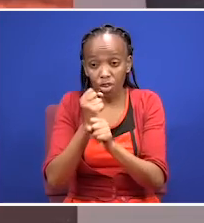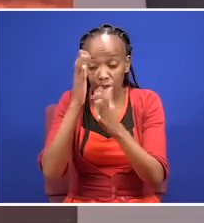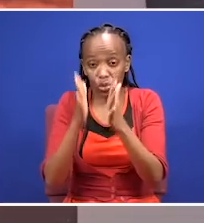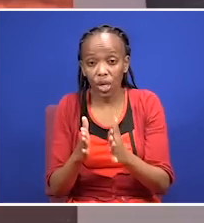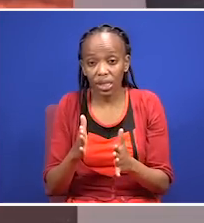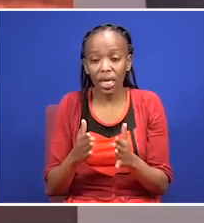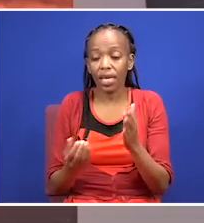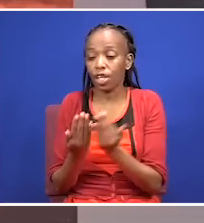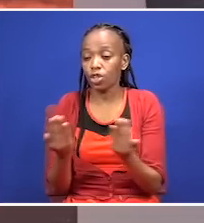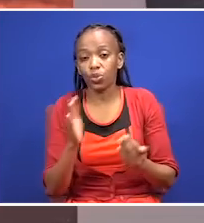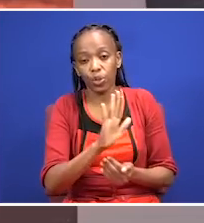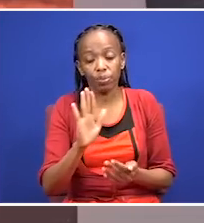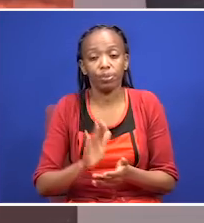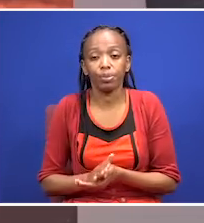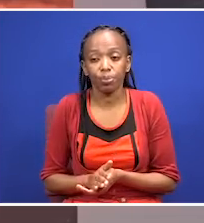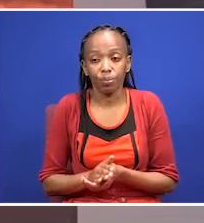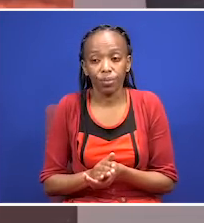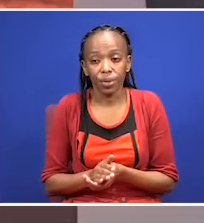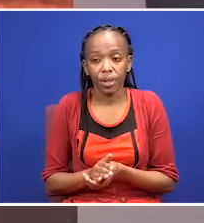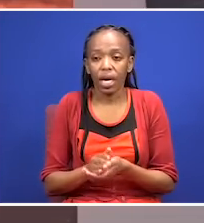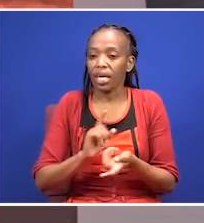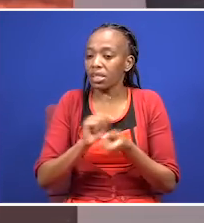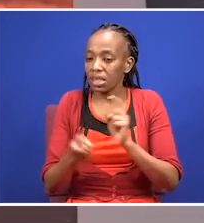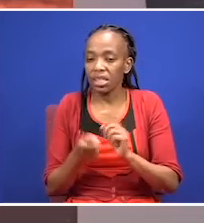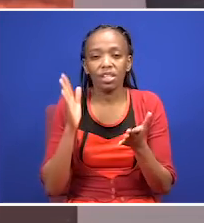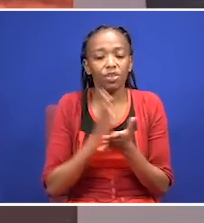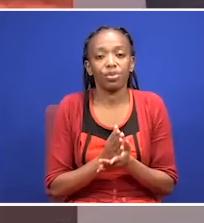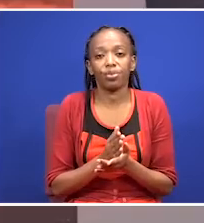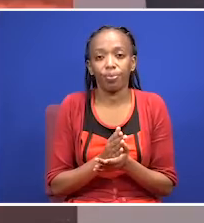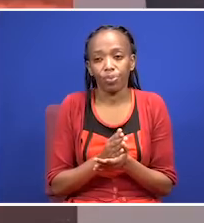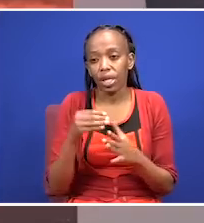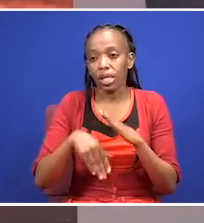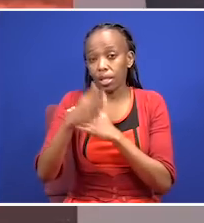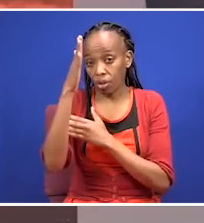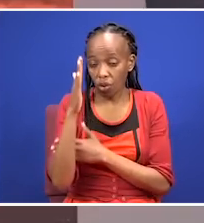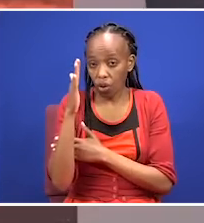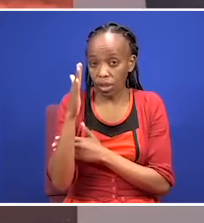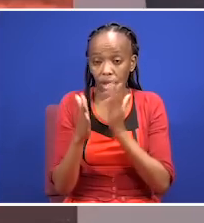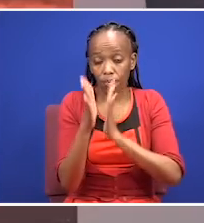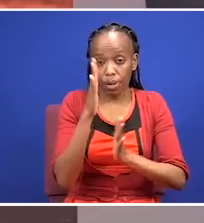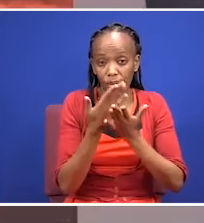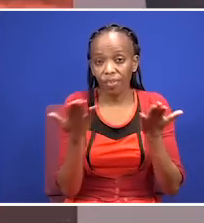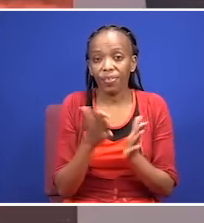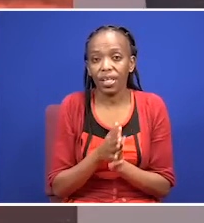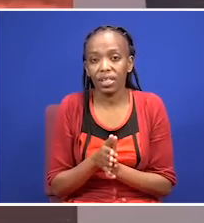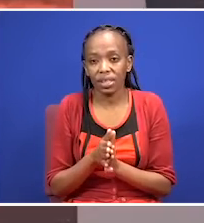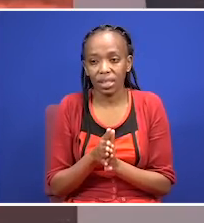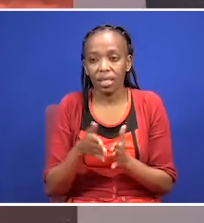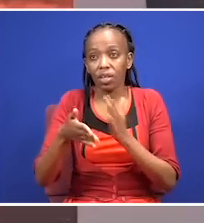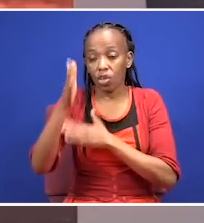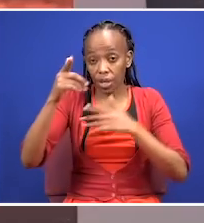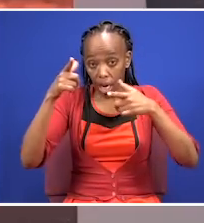and their offspring a paradox indeed in god's scheme of things he